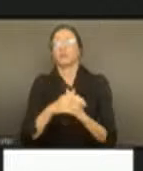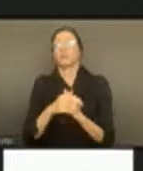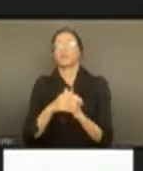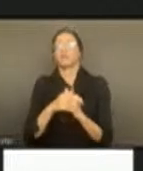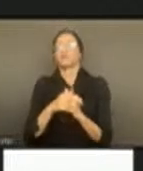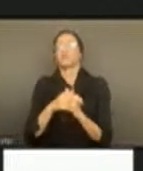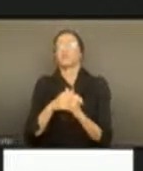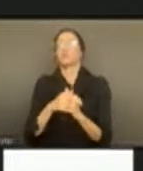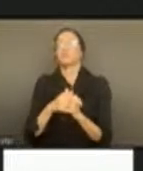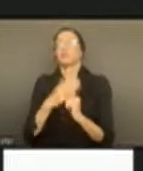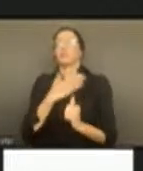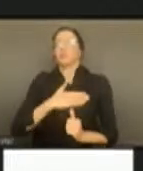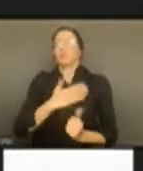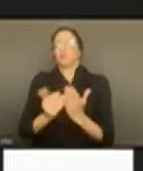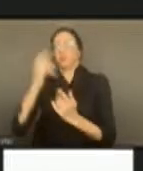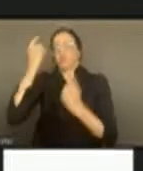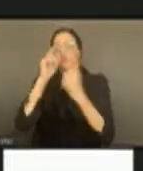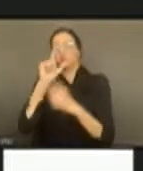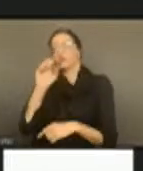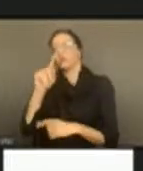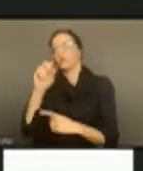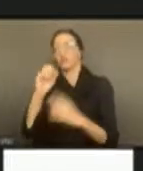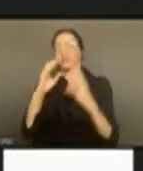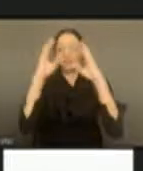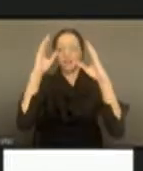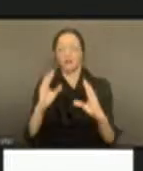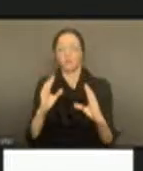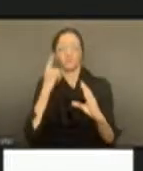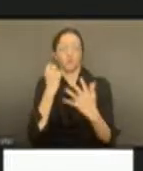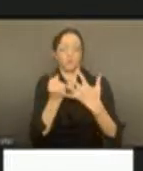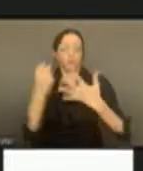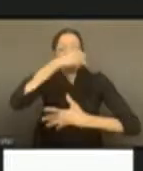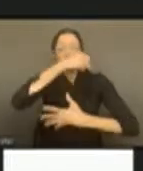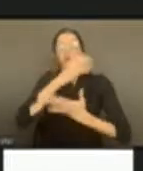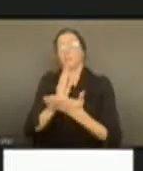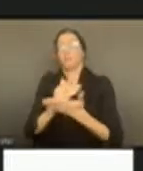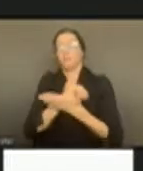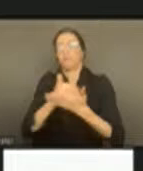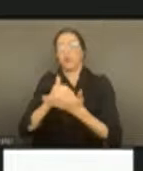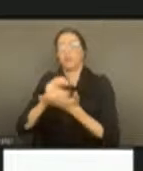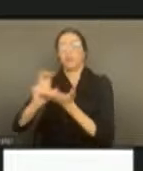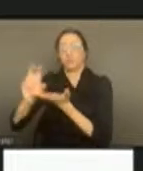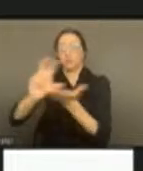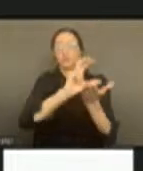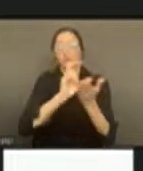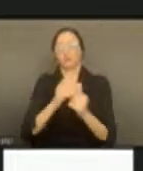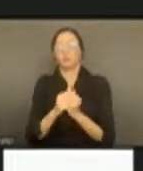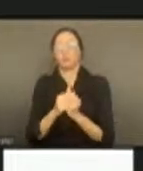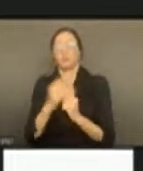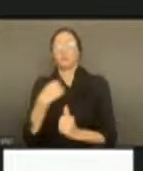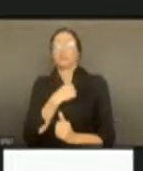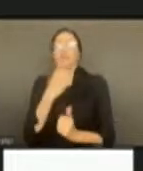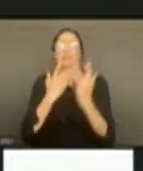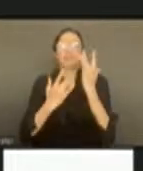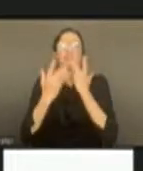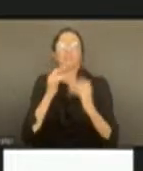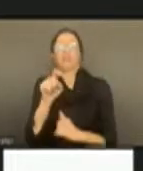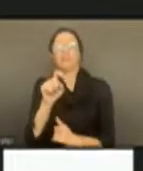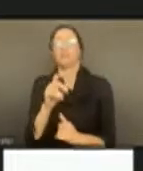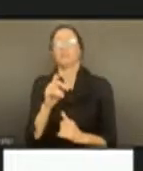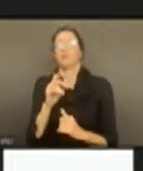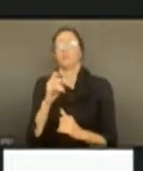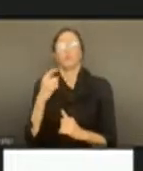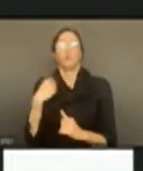as a priority. These funds are needed terribly, and not even a penny will go to waste. Thank you so much.